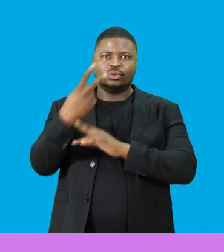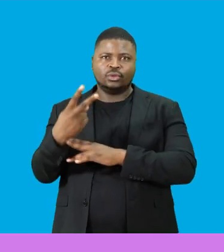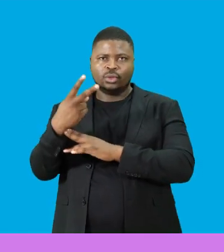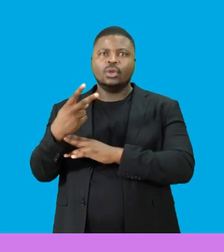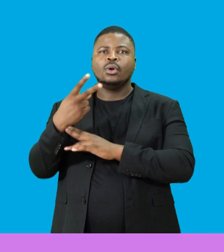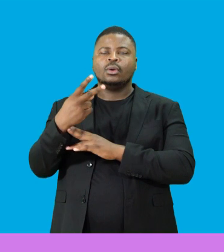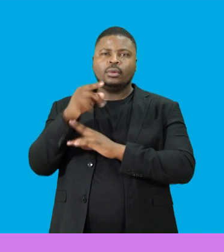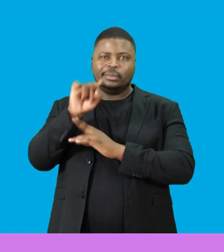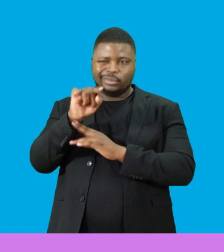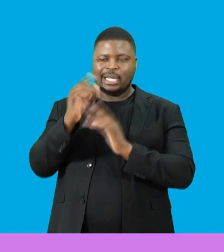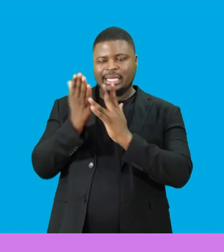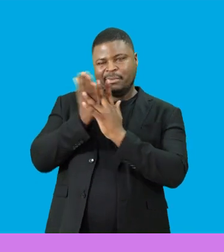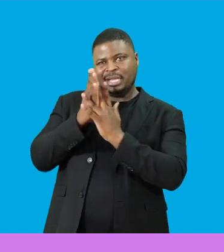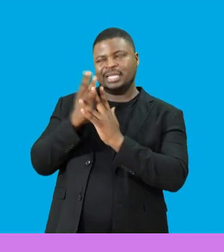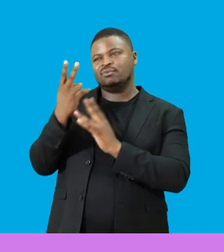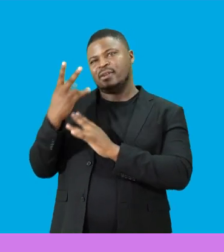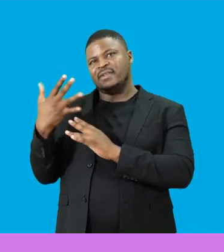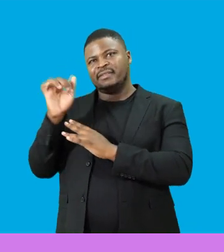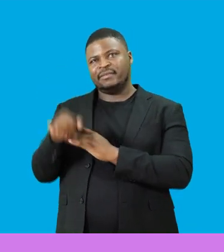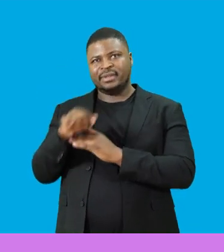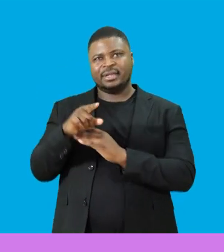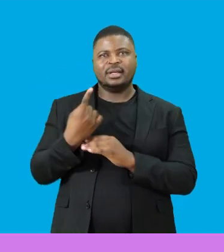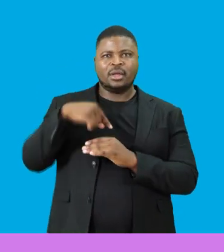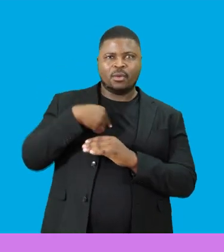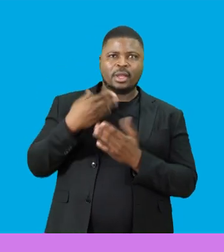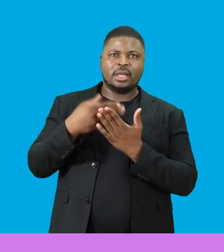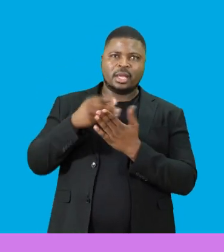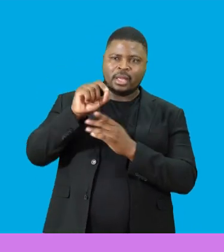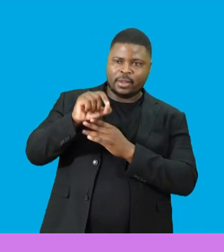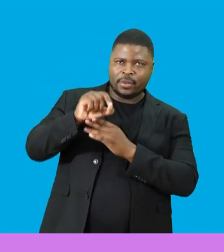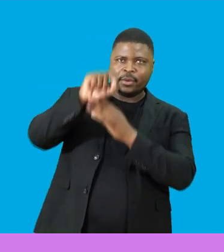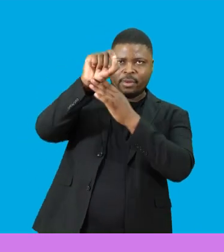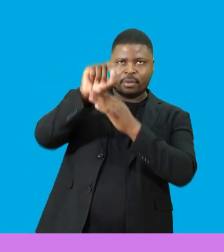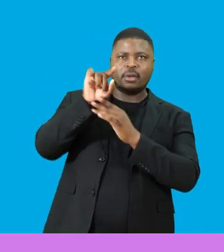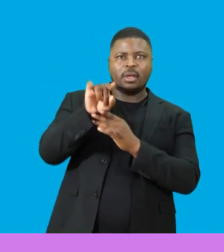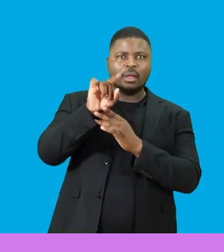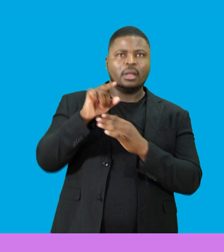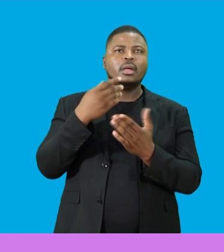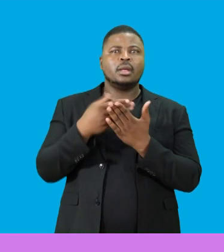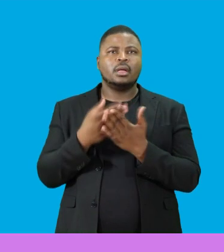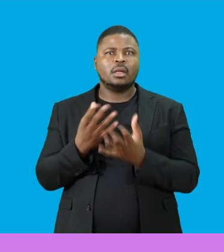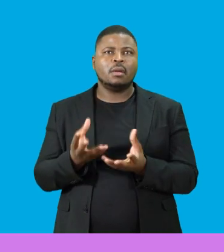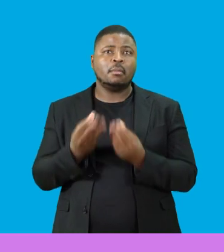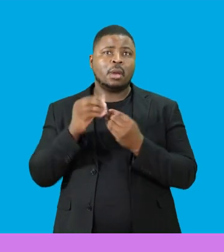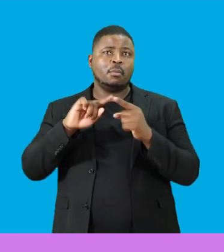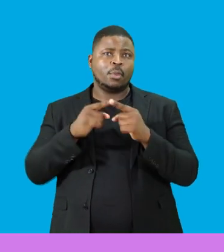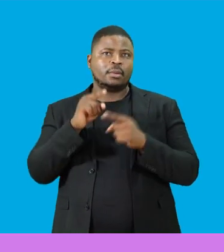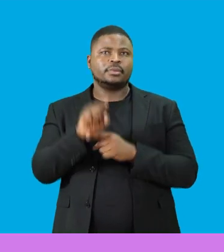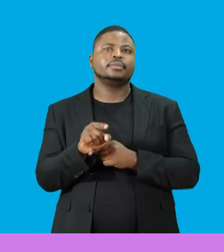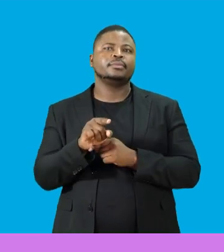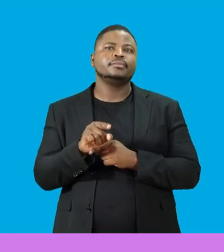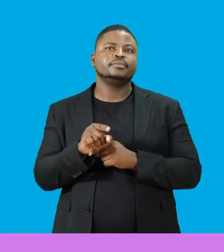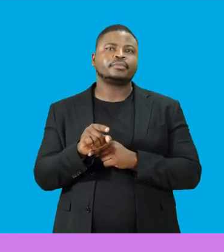So it means 22 is here. So for 22, we can take our line just upwards and we are getting to this